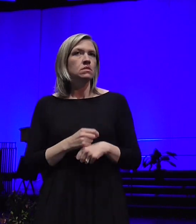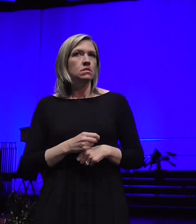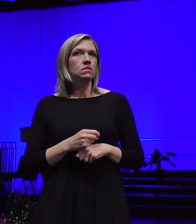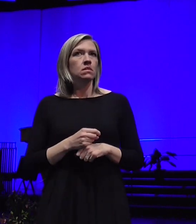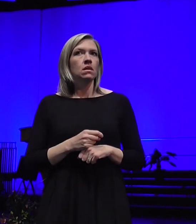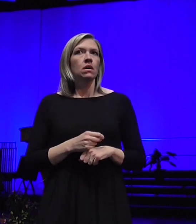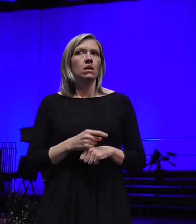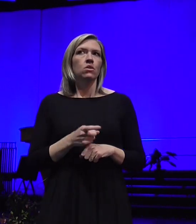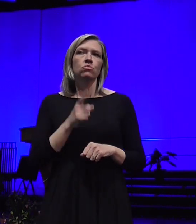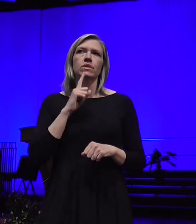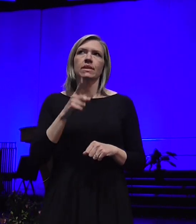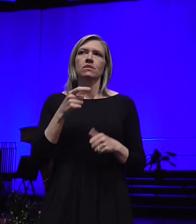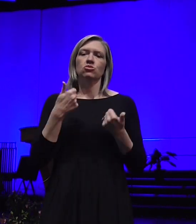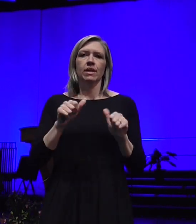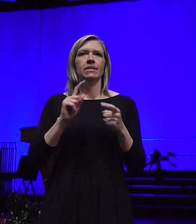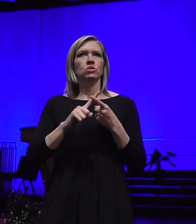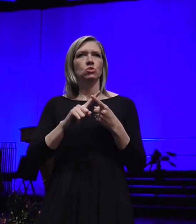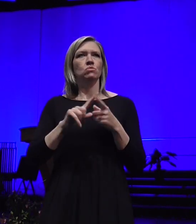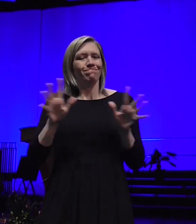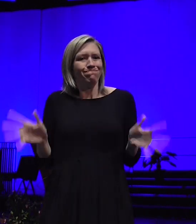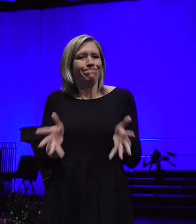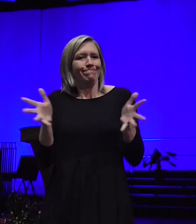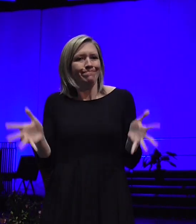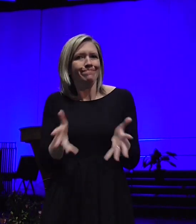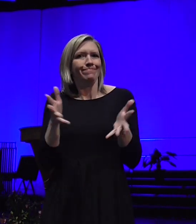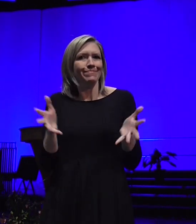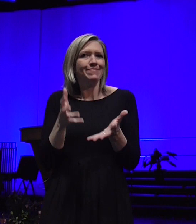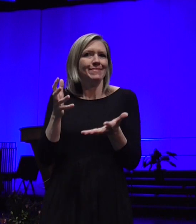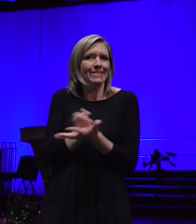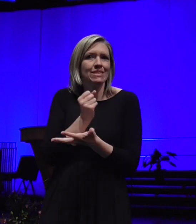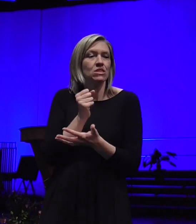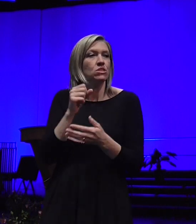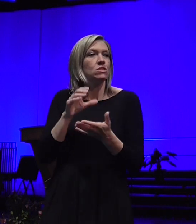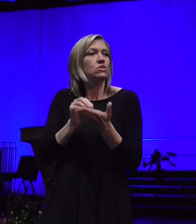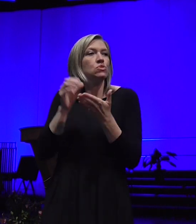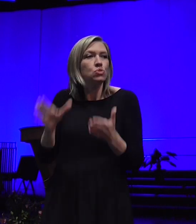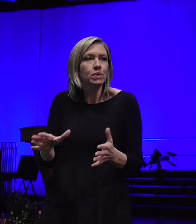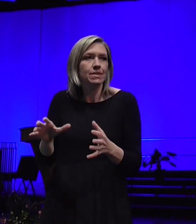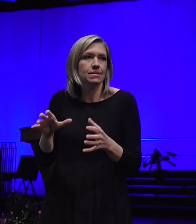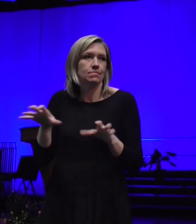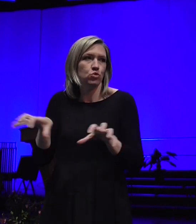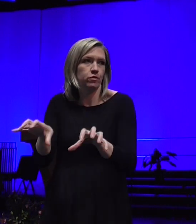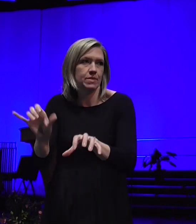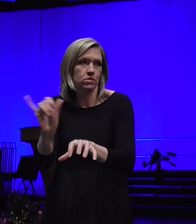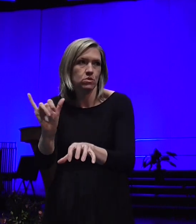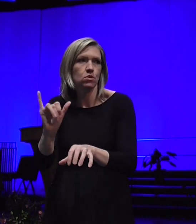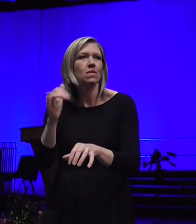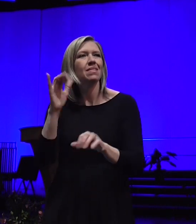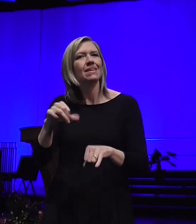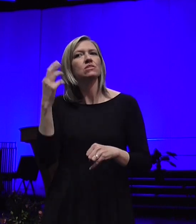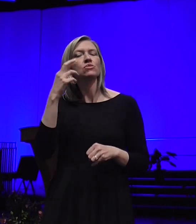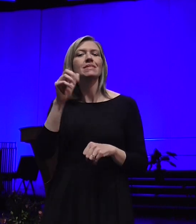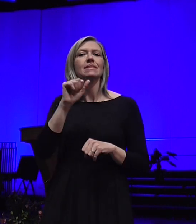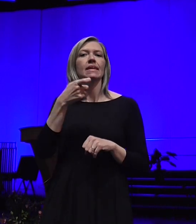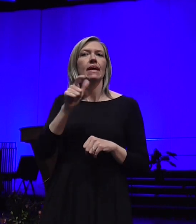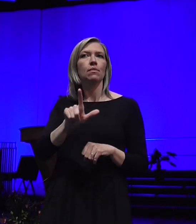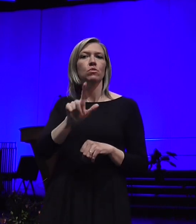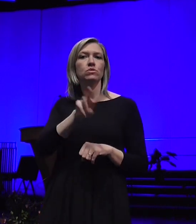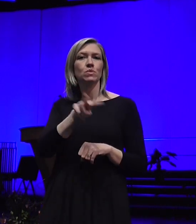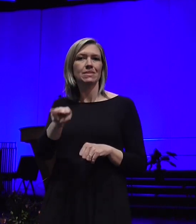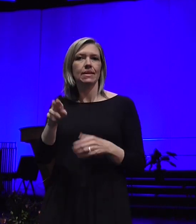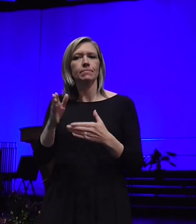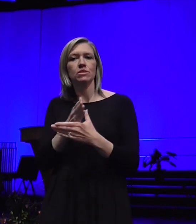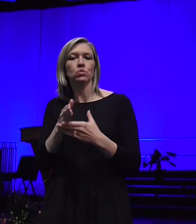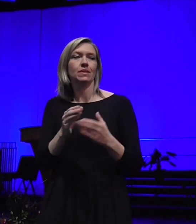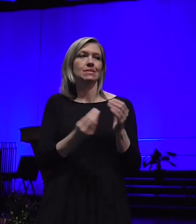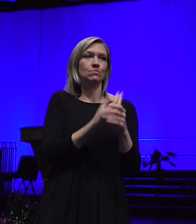And really was trying to capitalize on the student movement. And so that's why it's on April 22nd, between spring break and when kids get